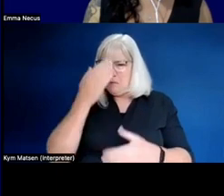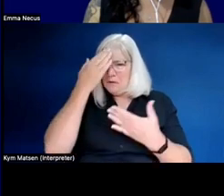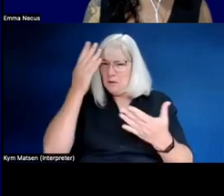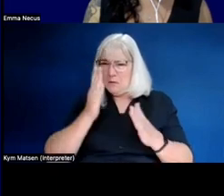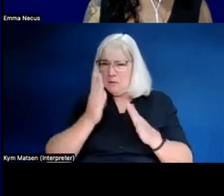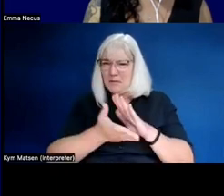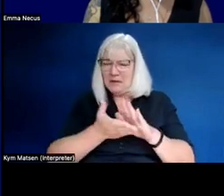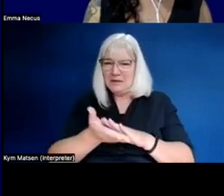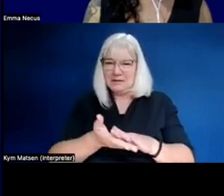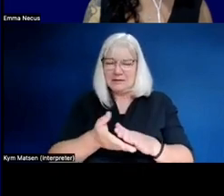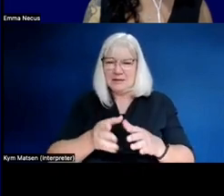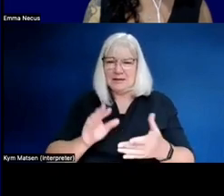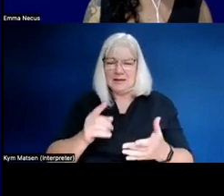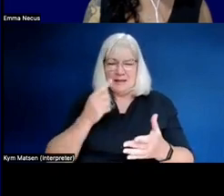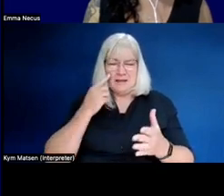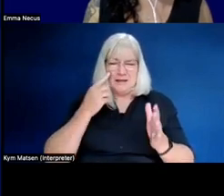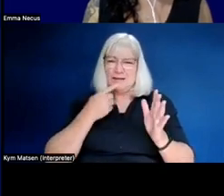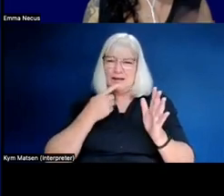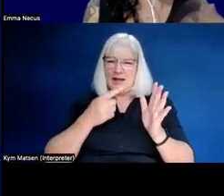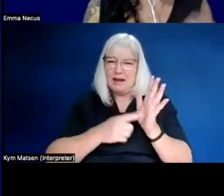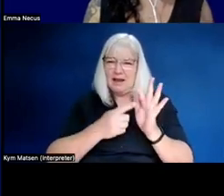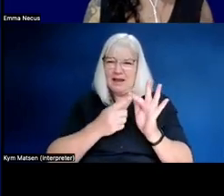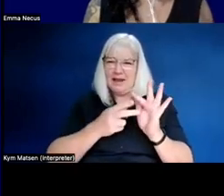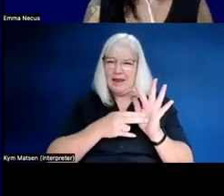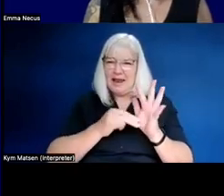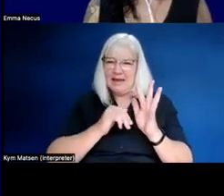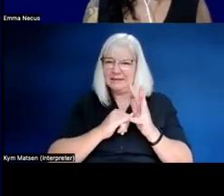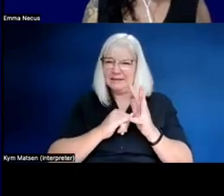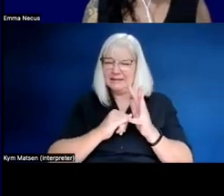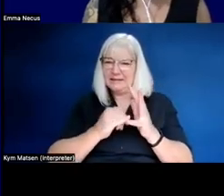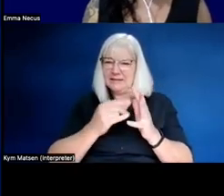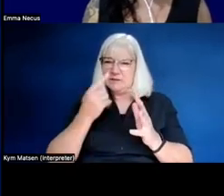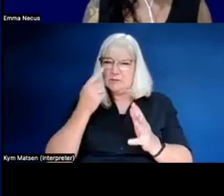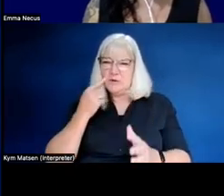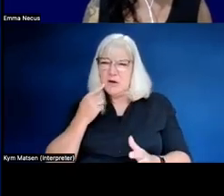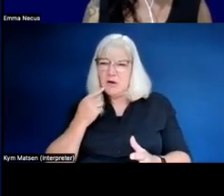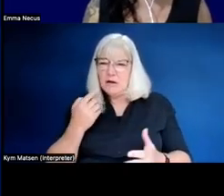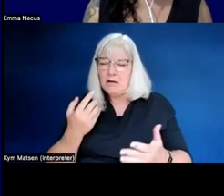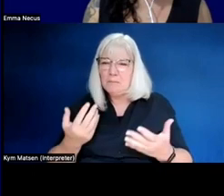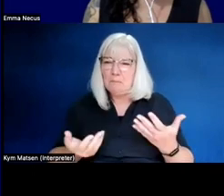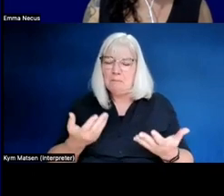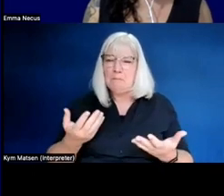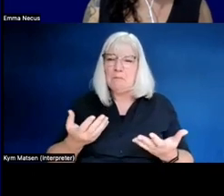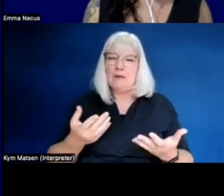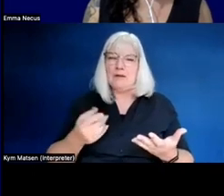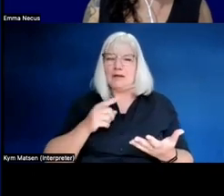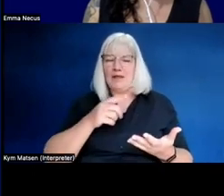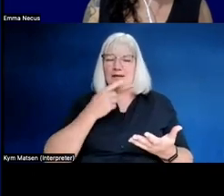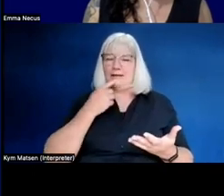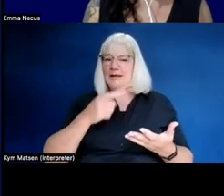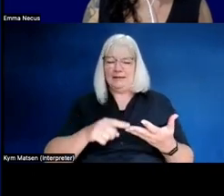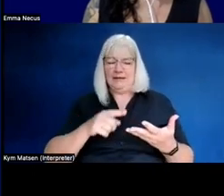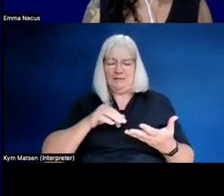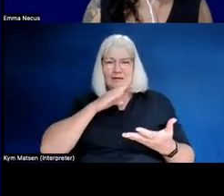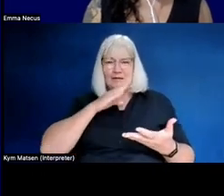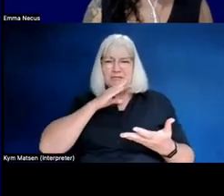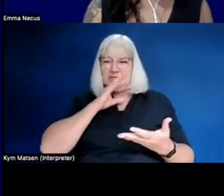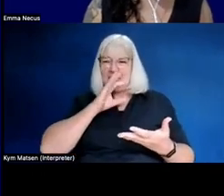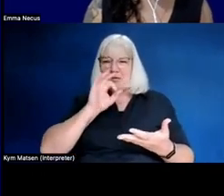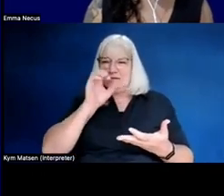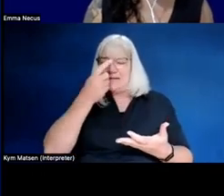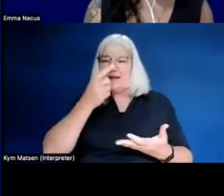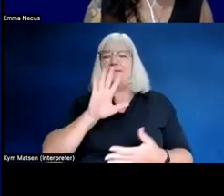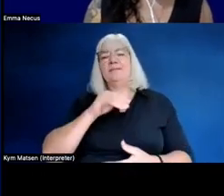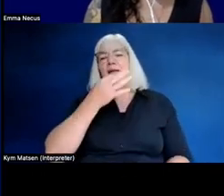Lenses attempted, I think that says. So this just raises the point of asking if you're not sure. And I don't think any question